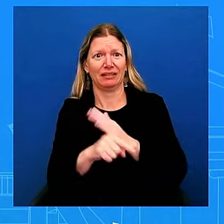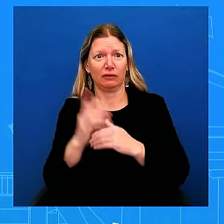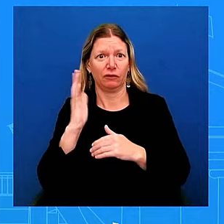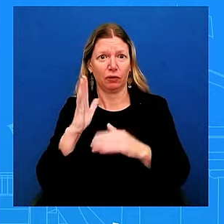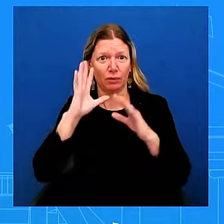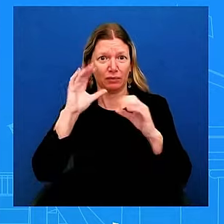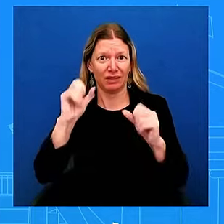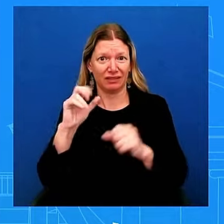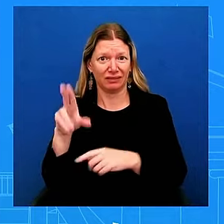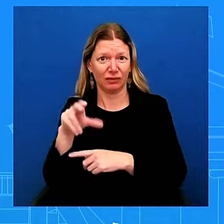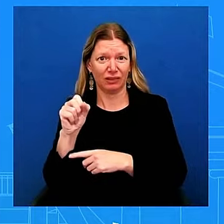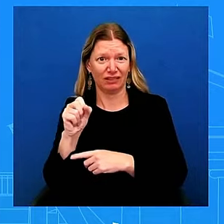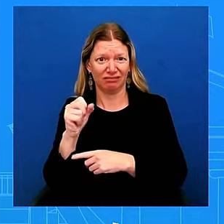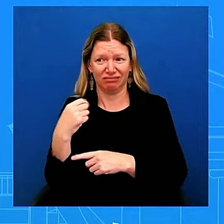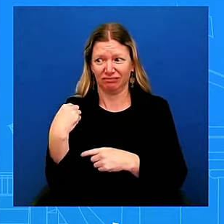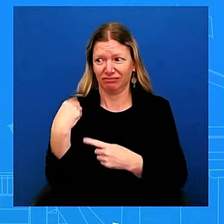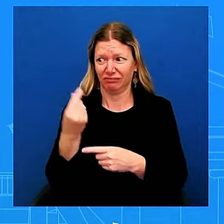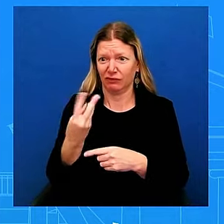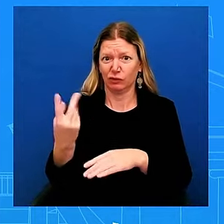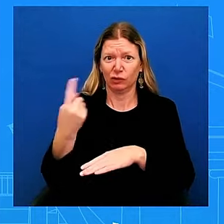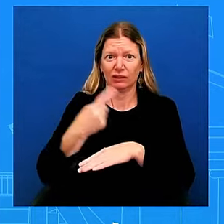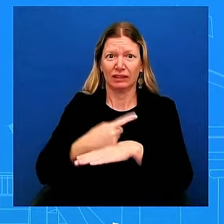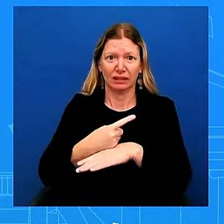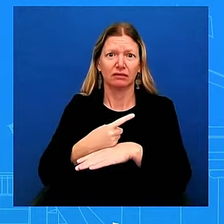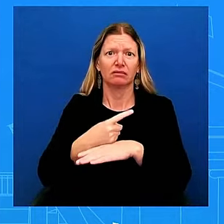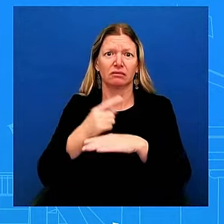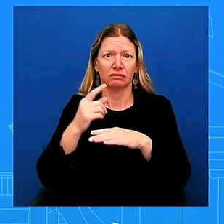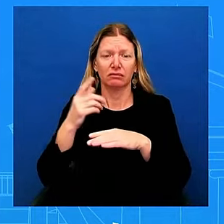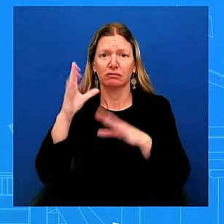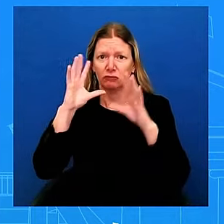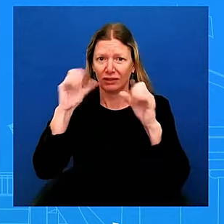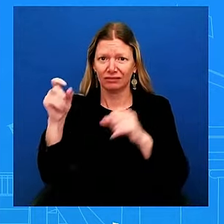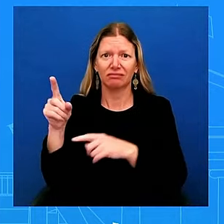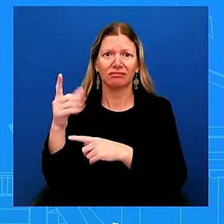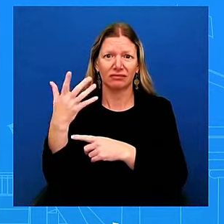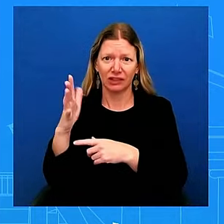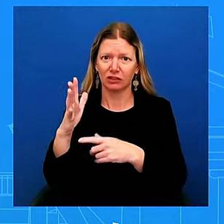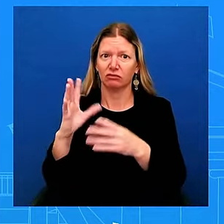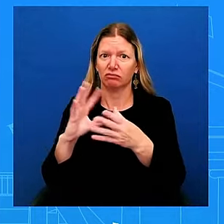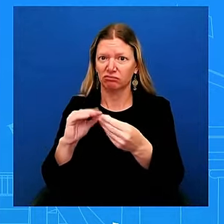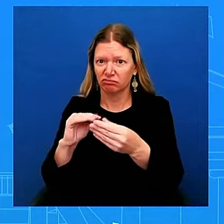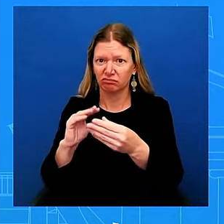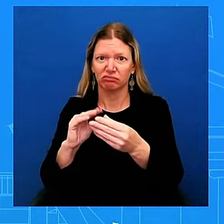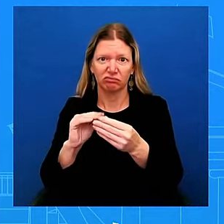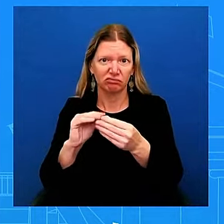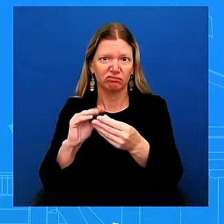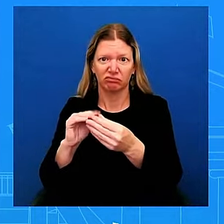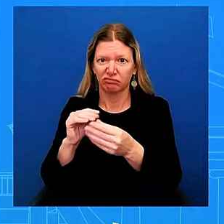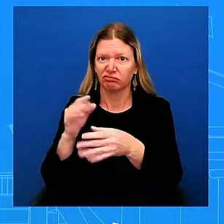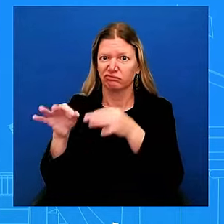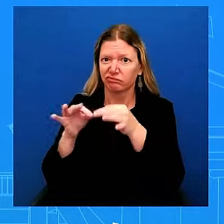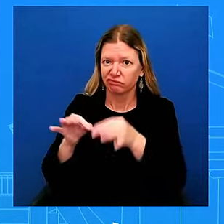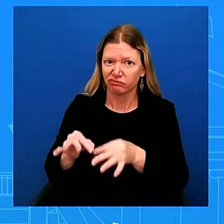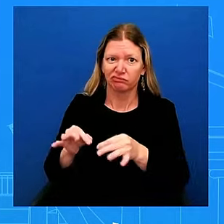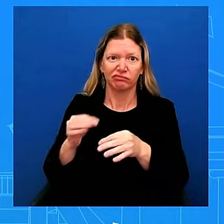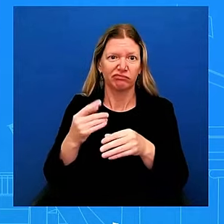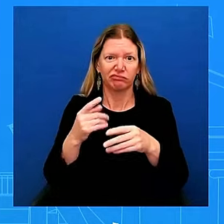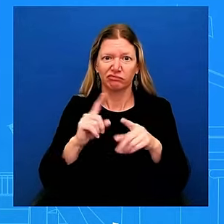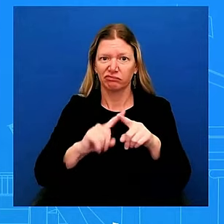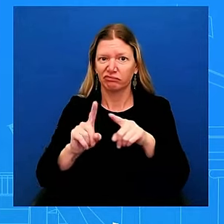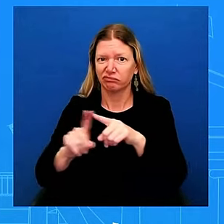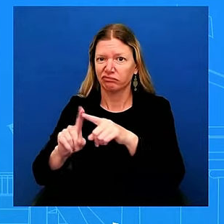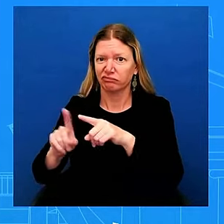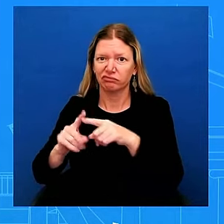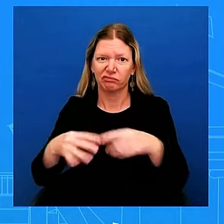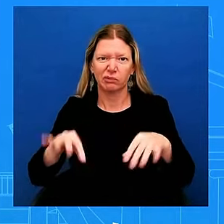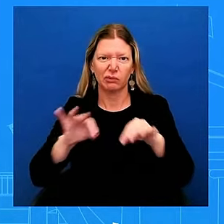briefed regularly by key members of his Homeland Security team and senior law enforcement officials, and he has spoken directly